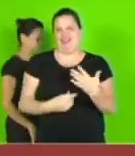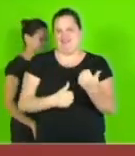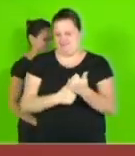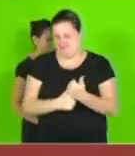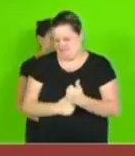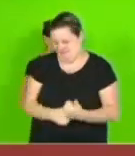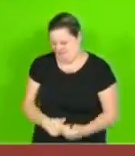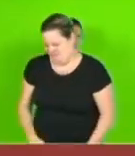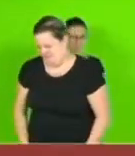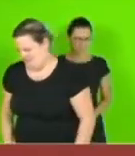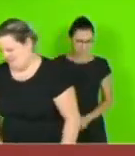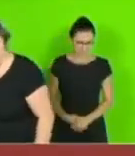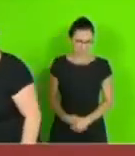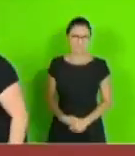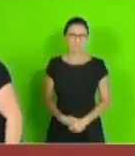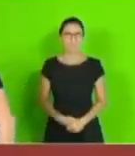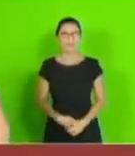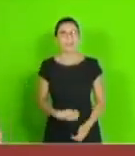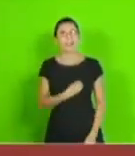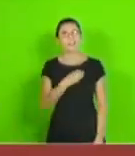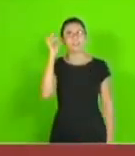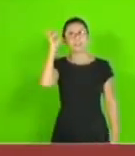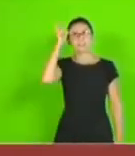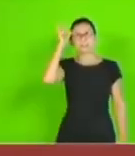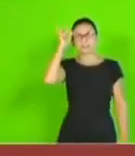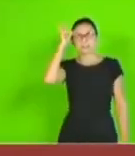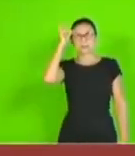and she deemed him prepared in that moment.